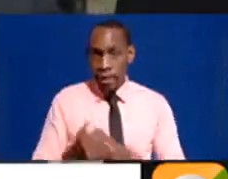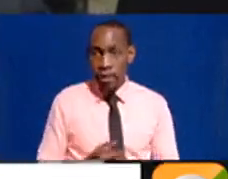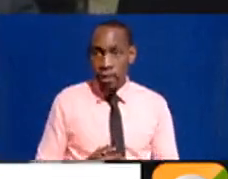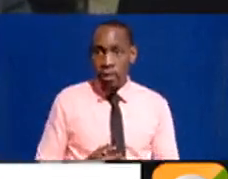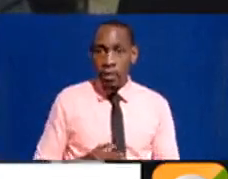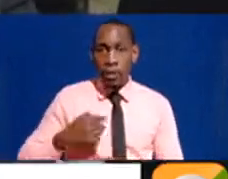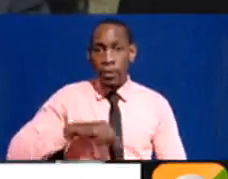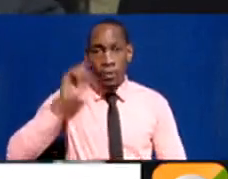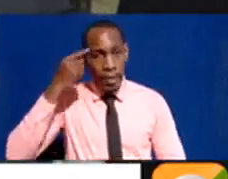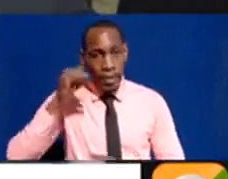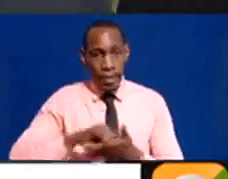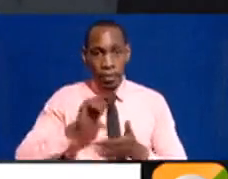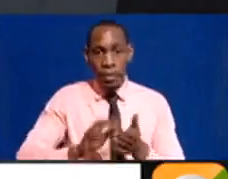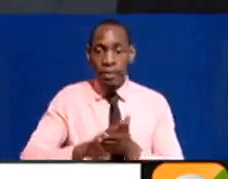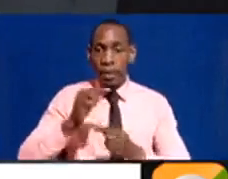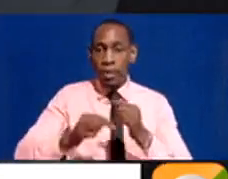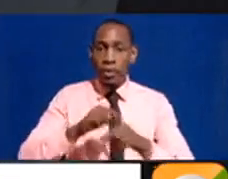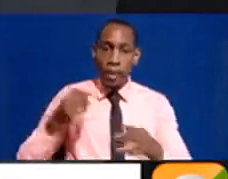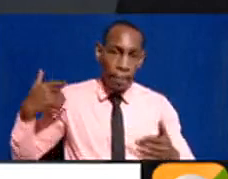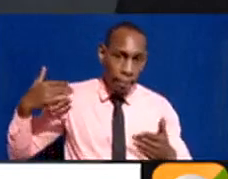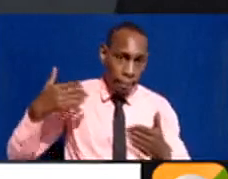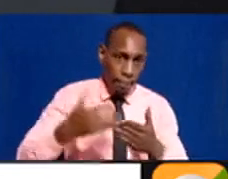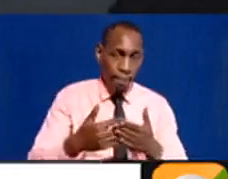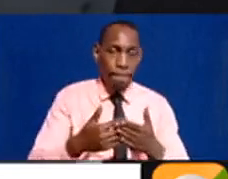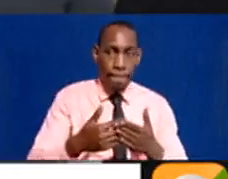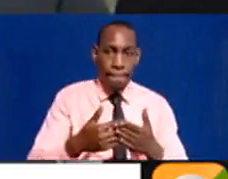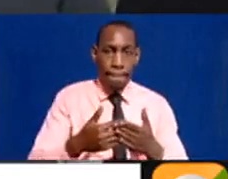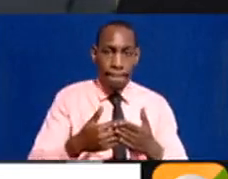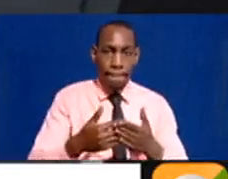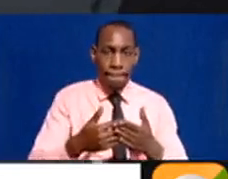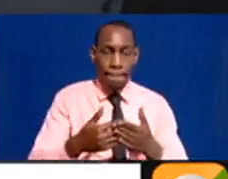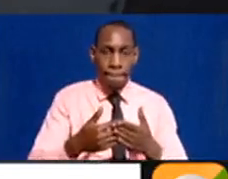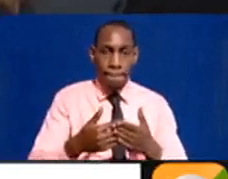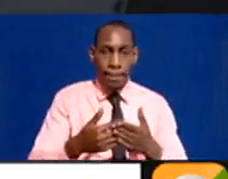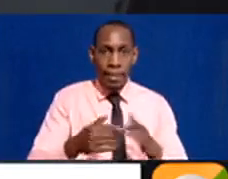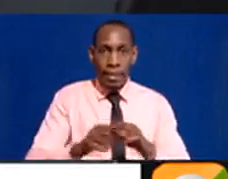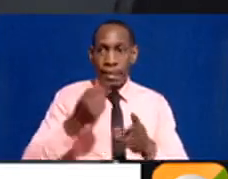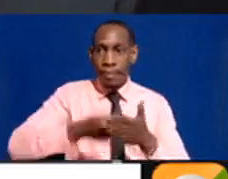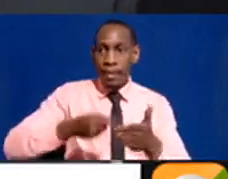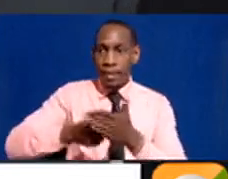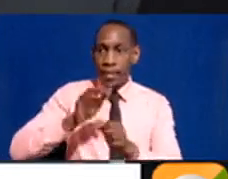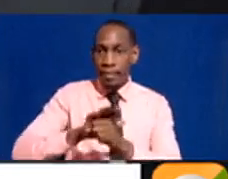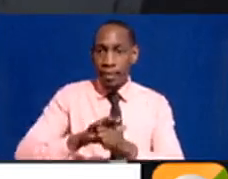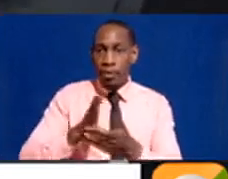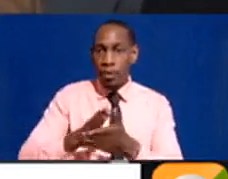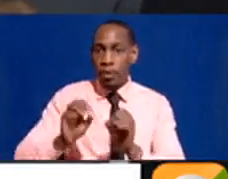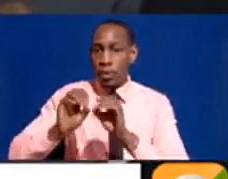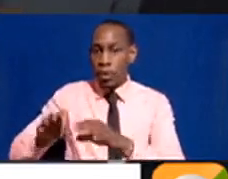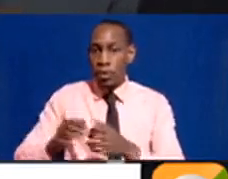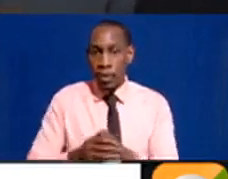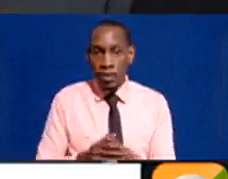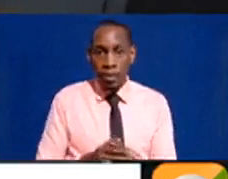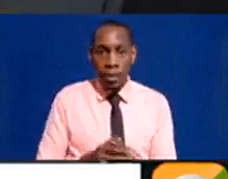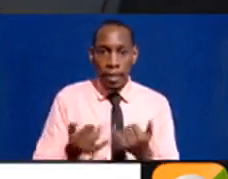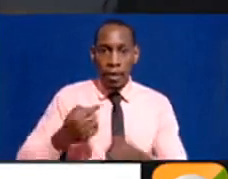we suspect this has been going on for some time, and a lot of taxes must have been lost in this kind of an operation.